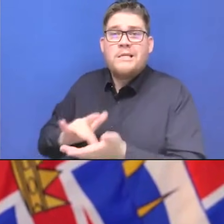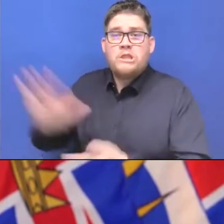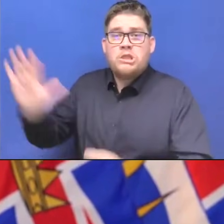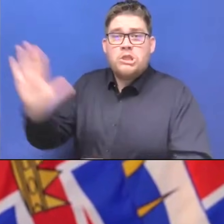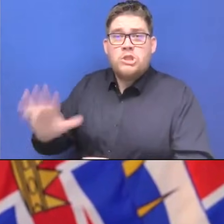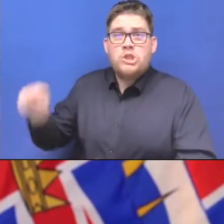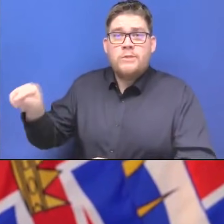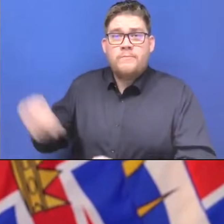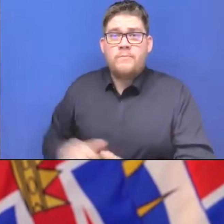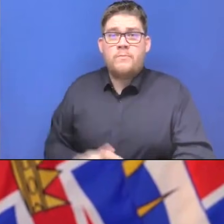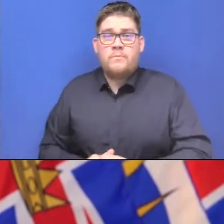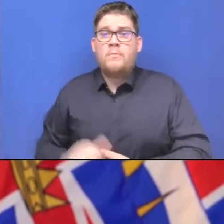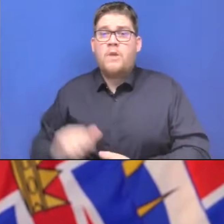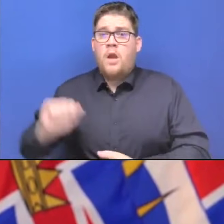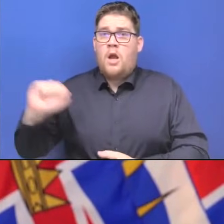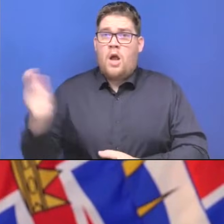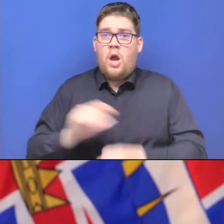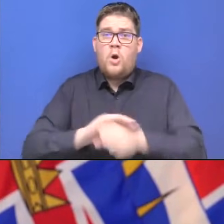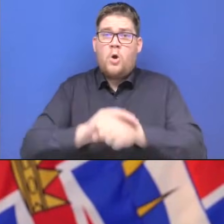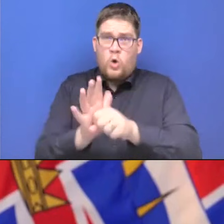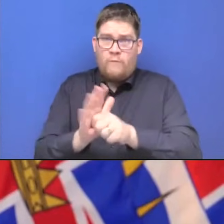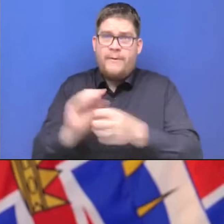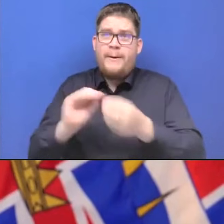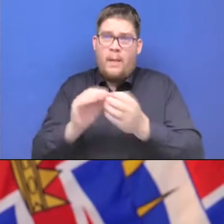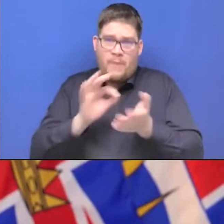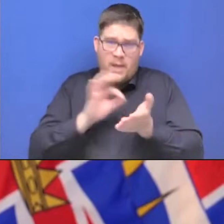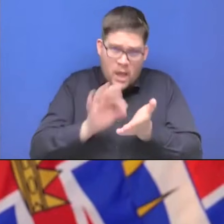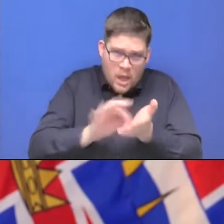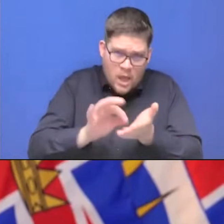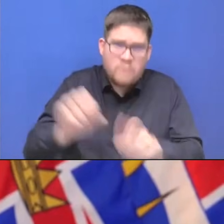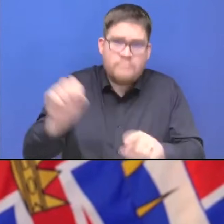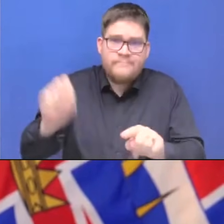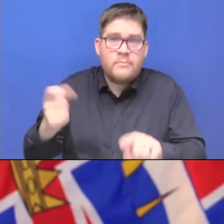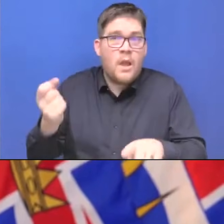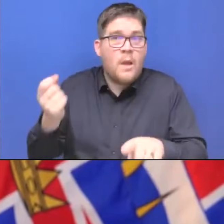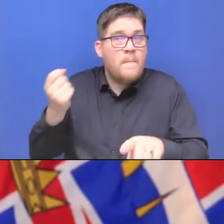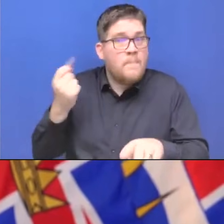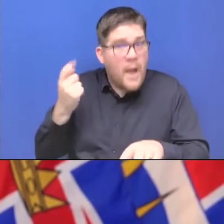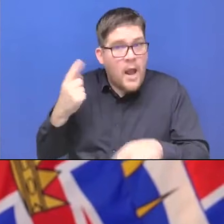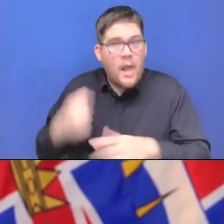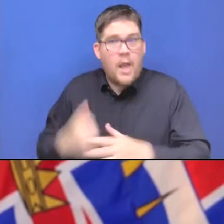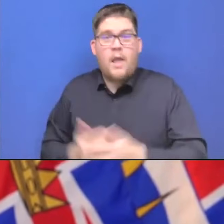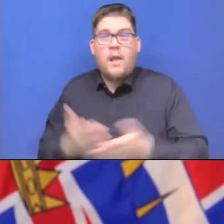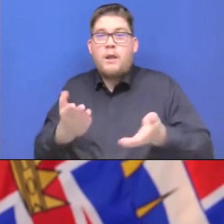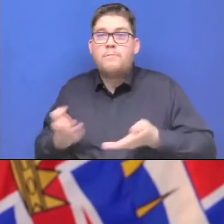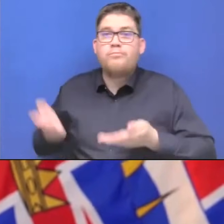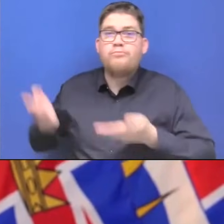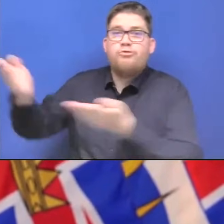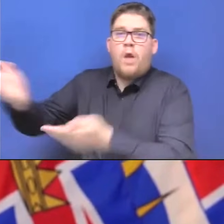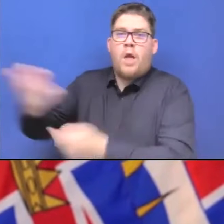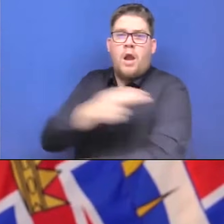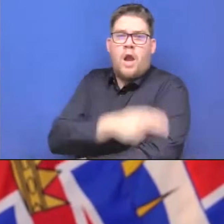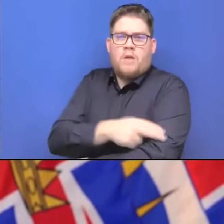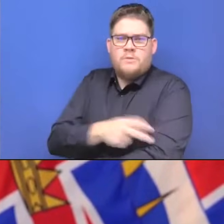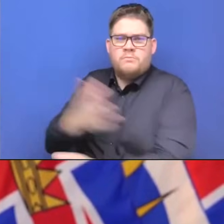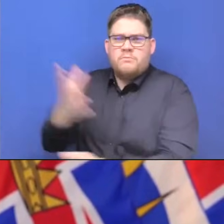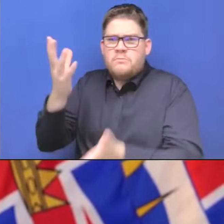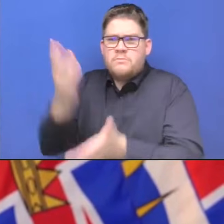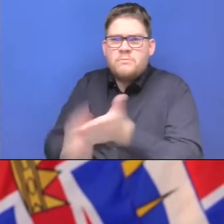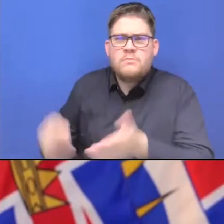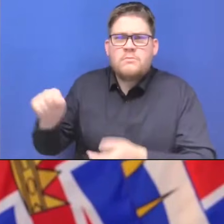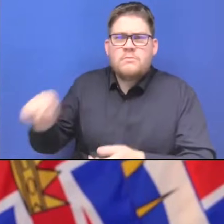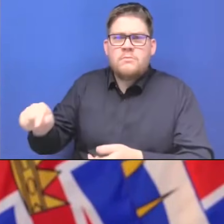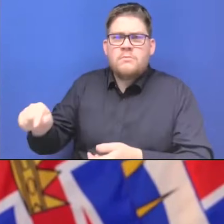were counted, but there were some individuals where their hospitalization was not recorded in the public health line